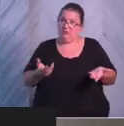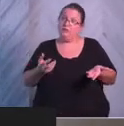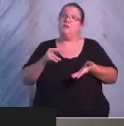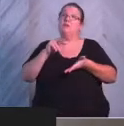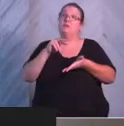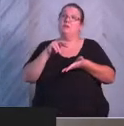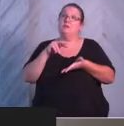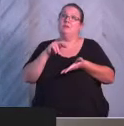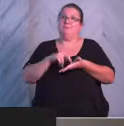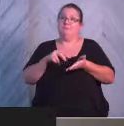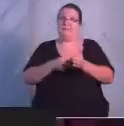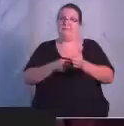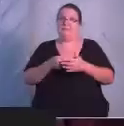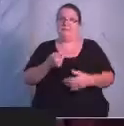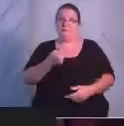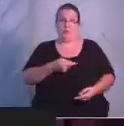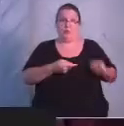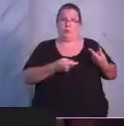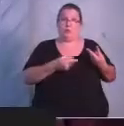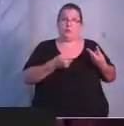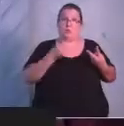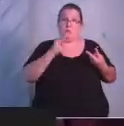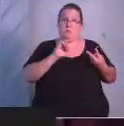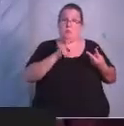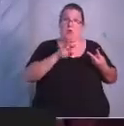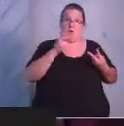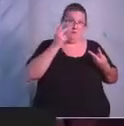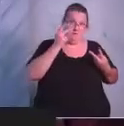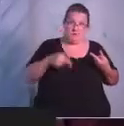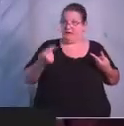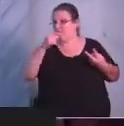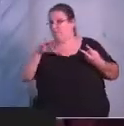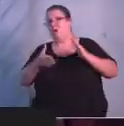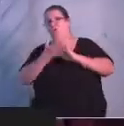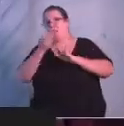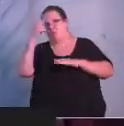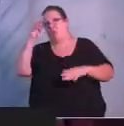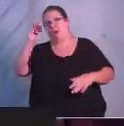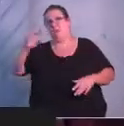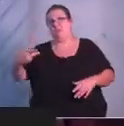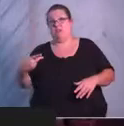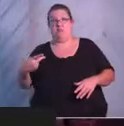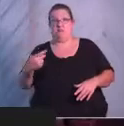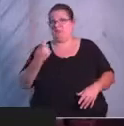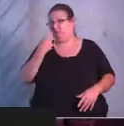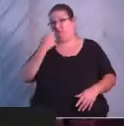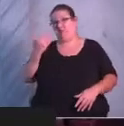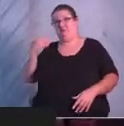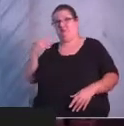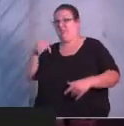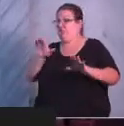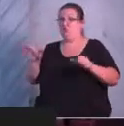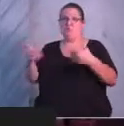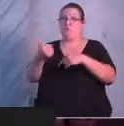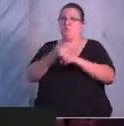as two visible minorities and a female running to be member of parliament in Kingston and the Islands, when not too long ago, this room would have been